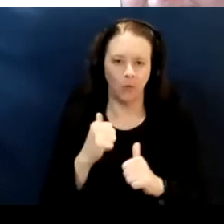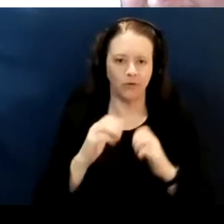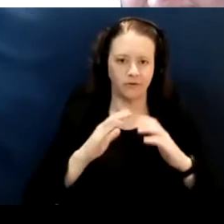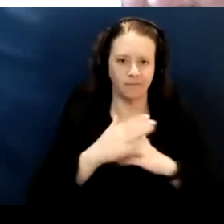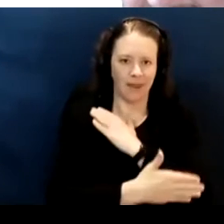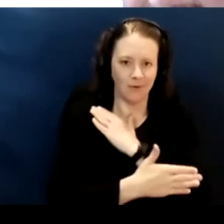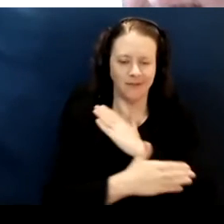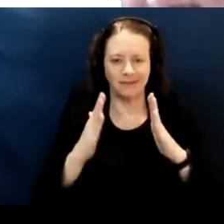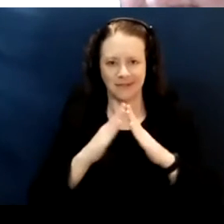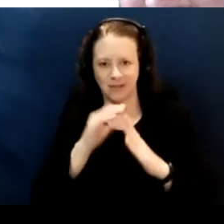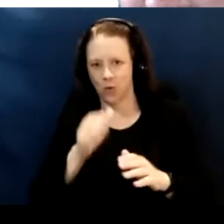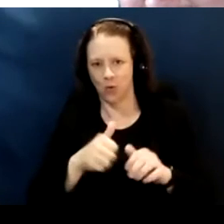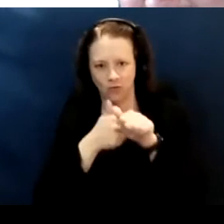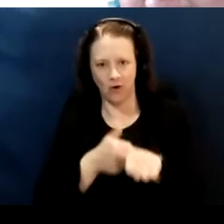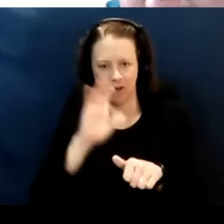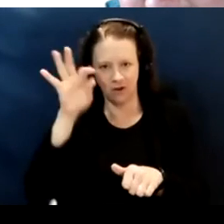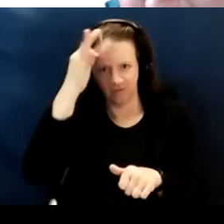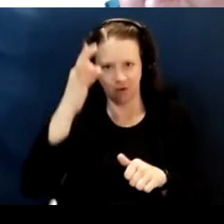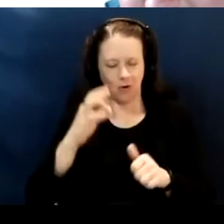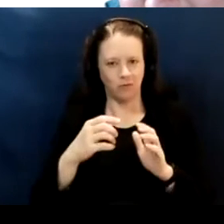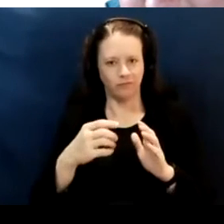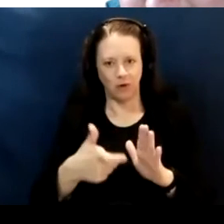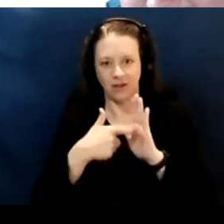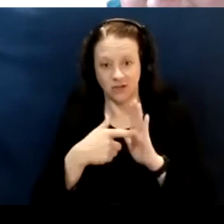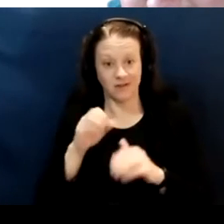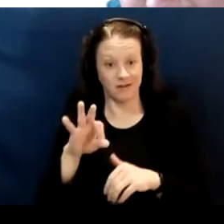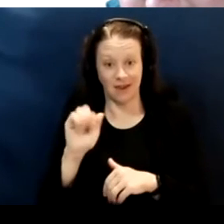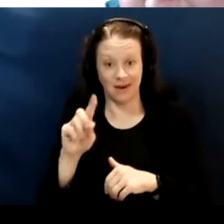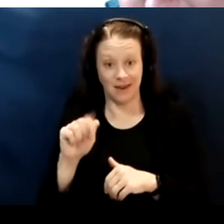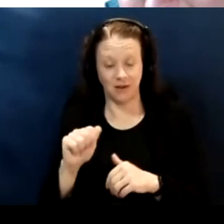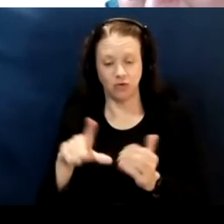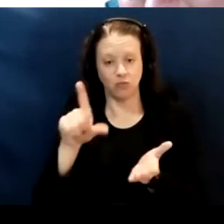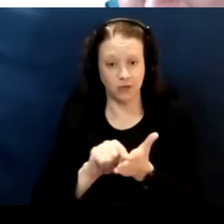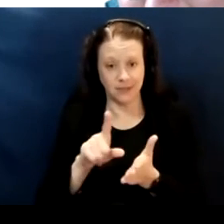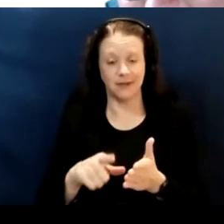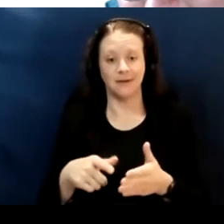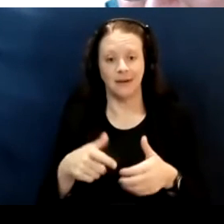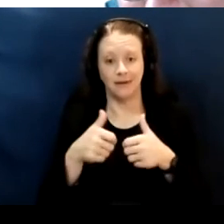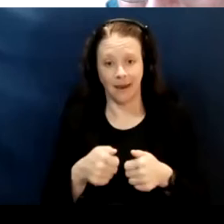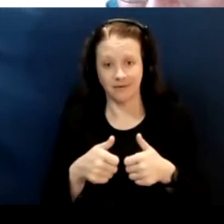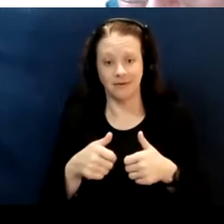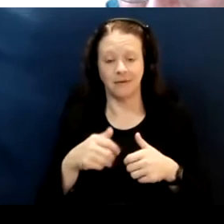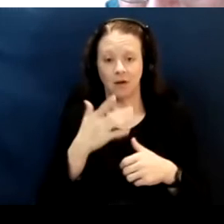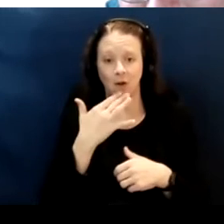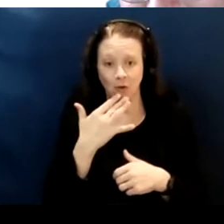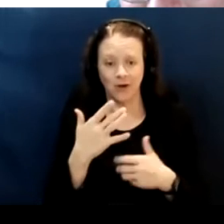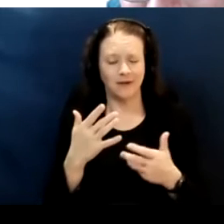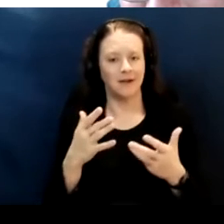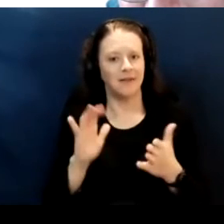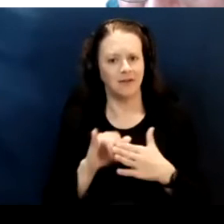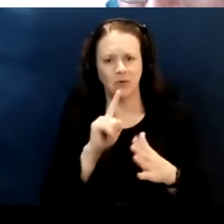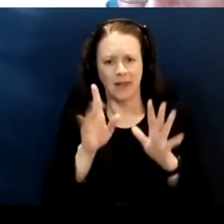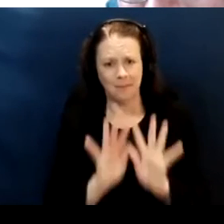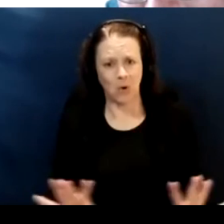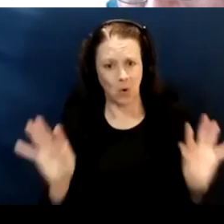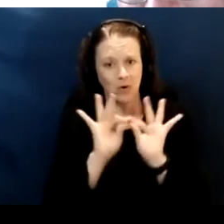follow federal regulations of ADA. So printing, texting, coloring is very important and needs